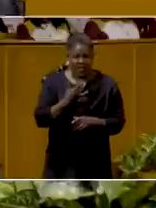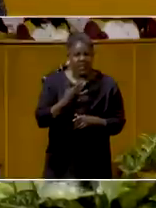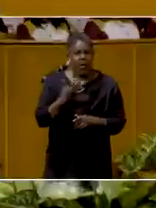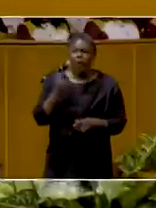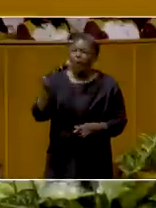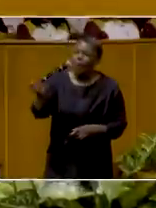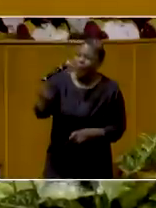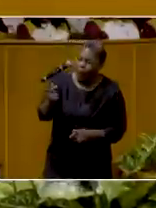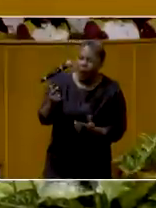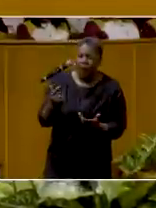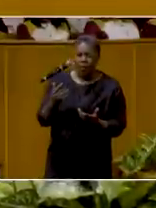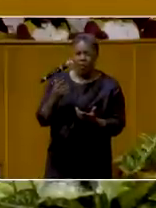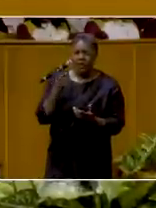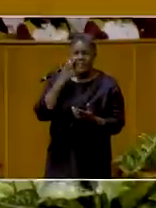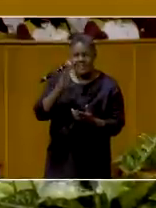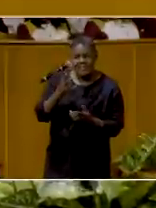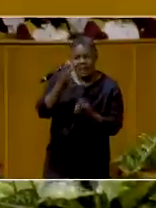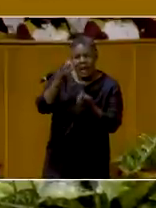All of us have reached the point